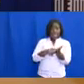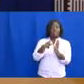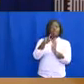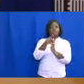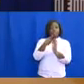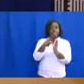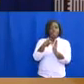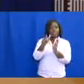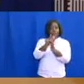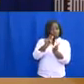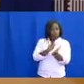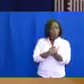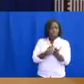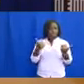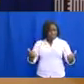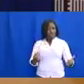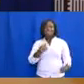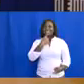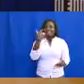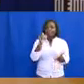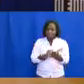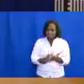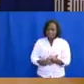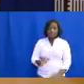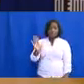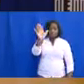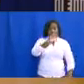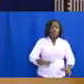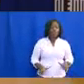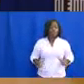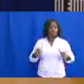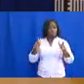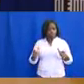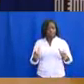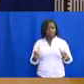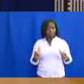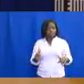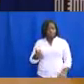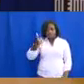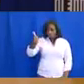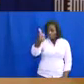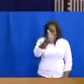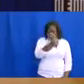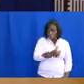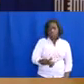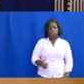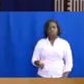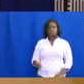Let me repeat, our survival is in our own hands.